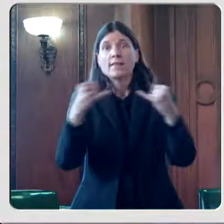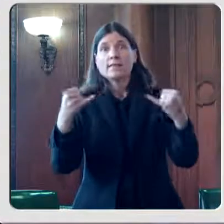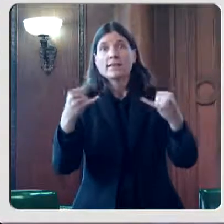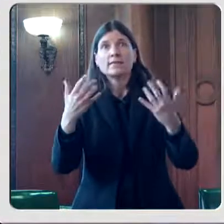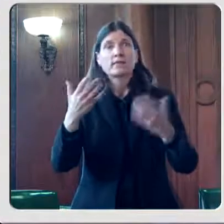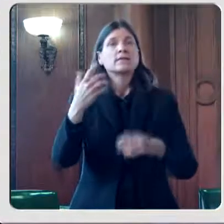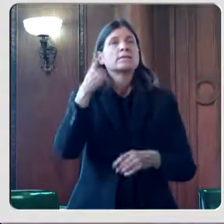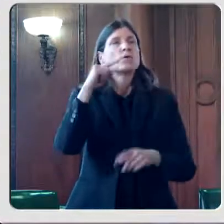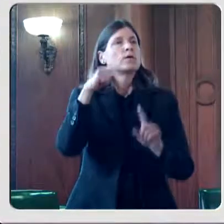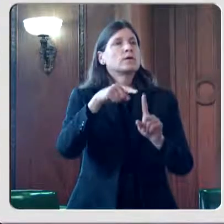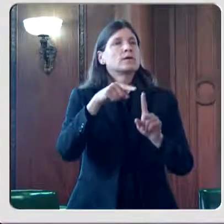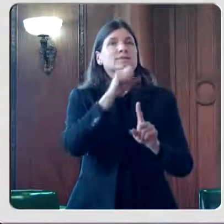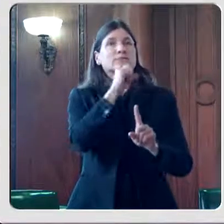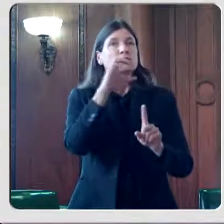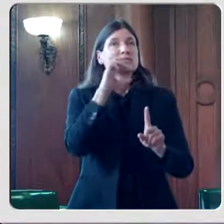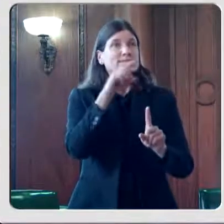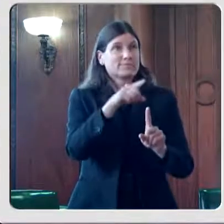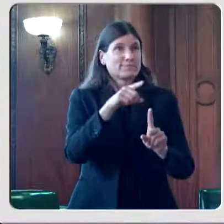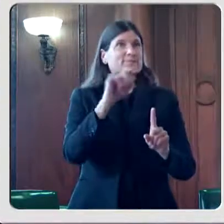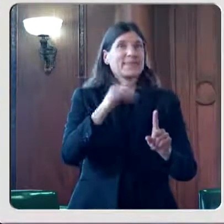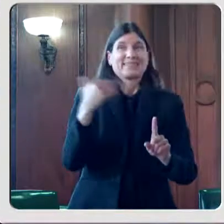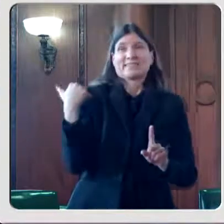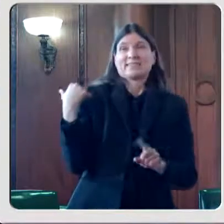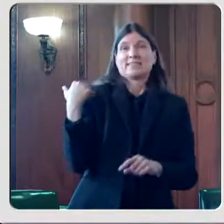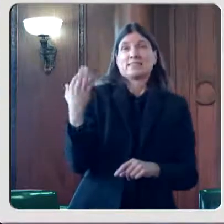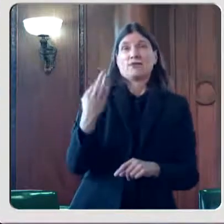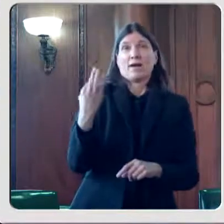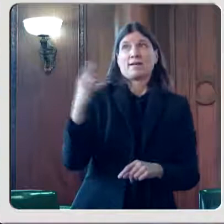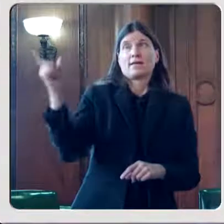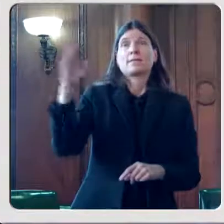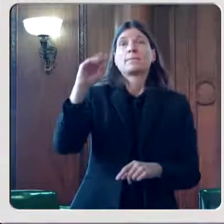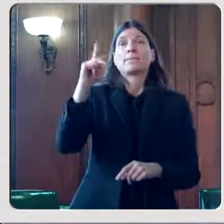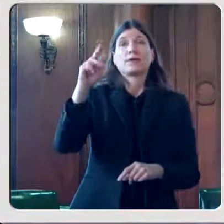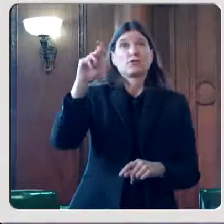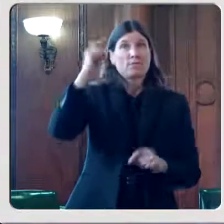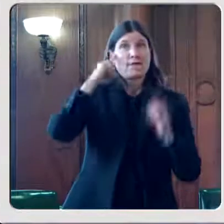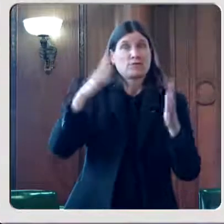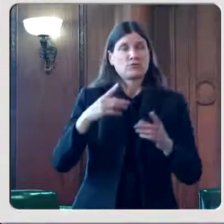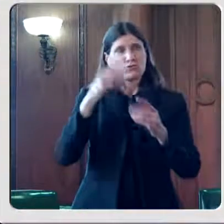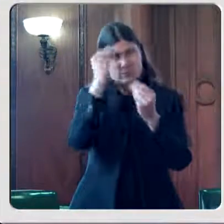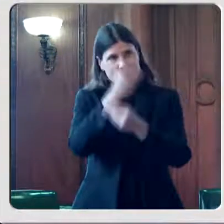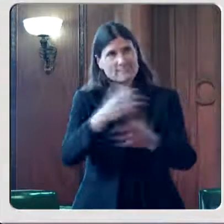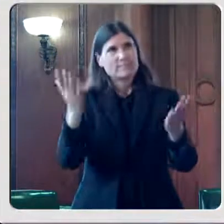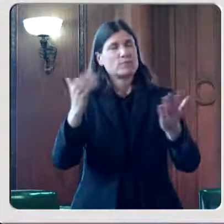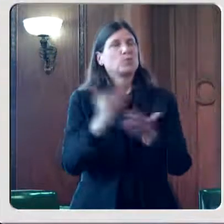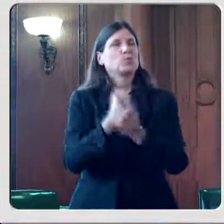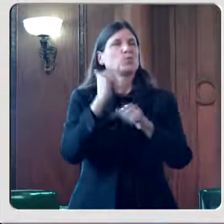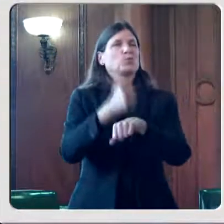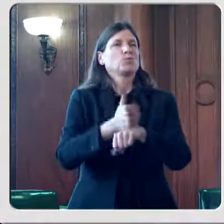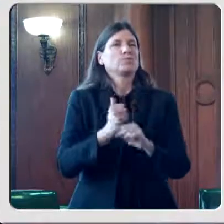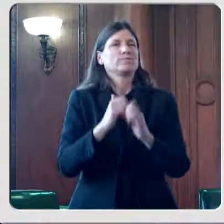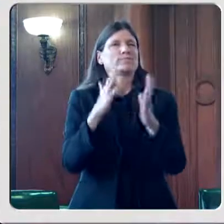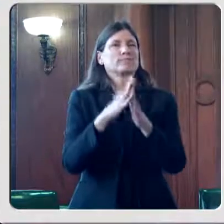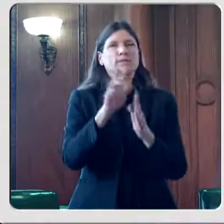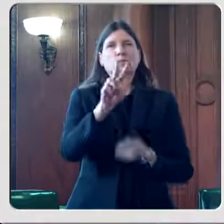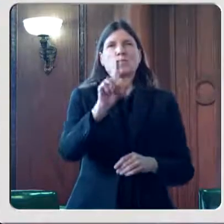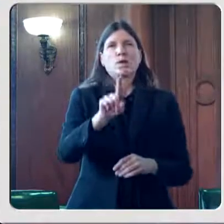state line for assistance. Our senior citizens to home delivery of